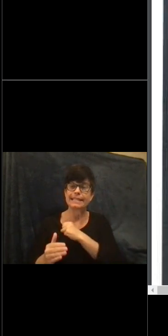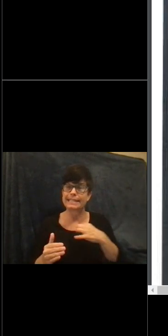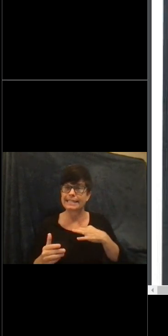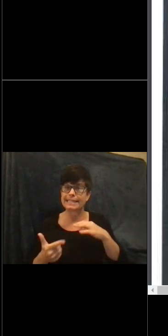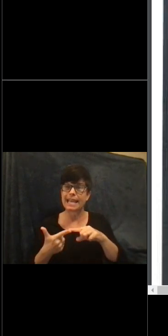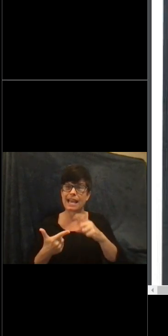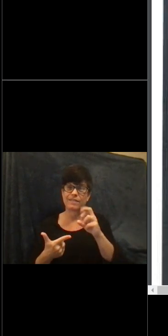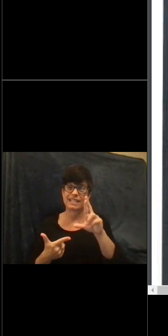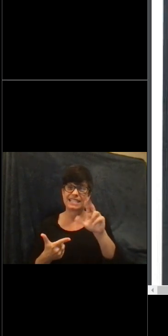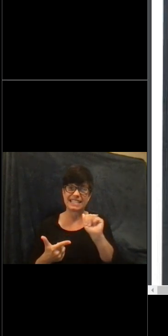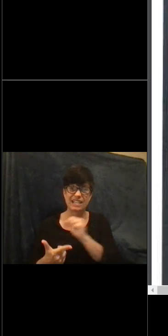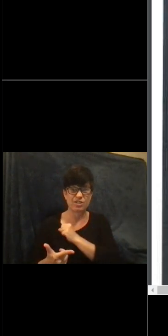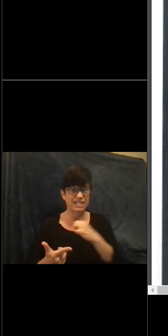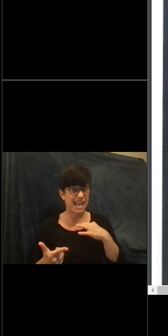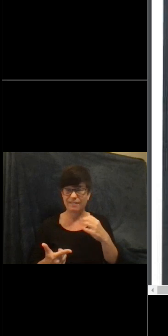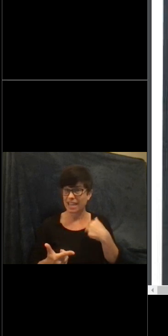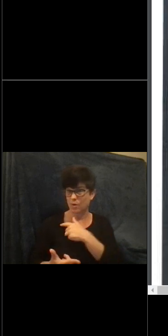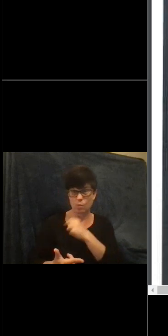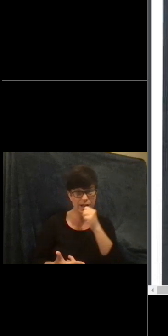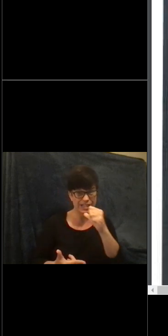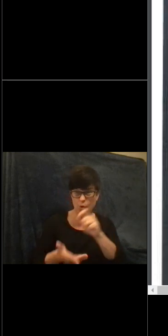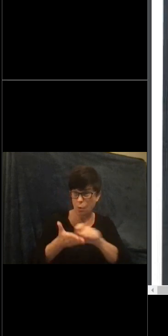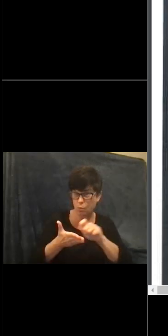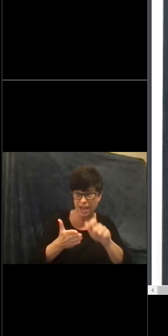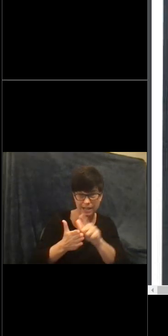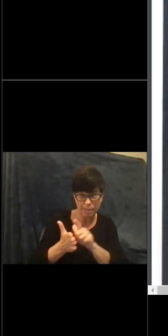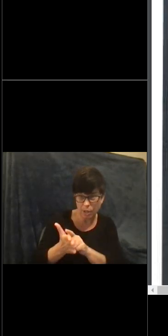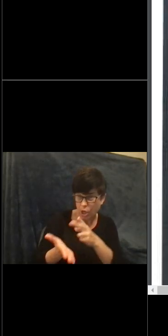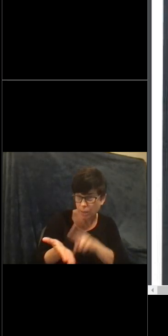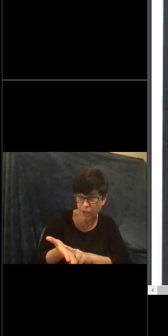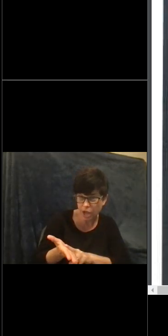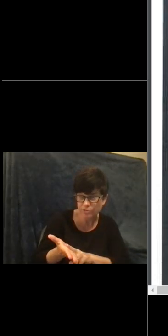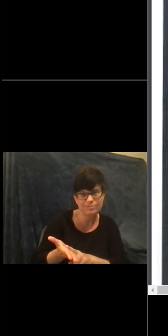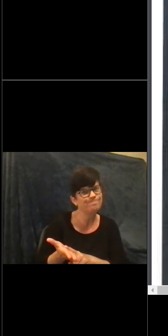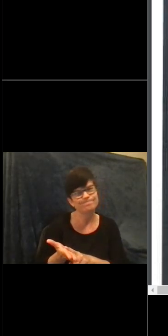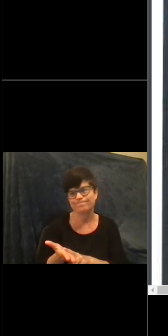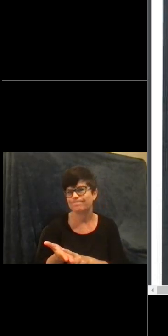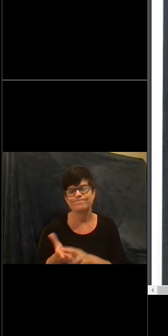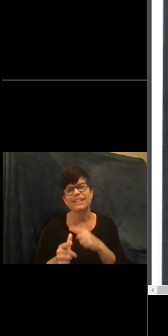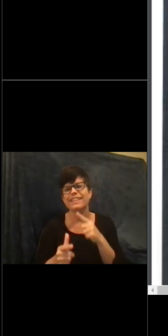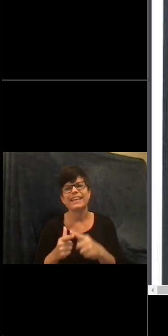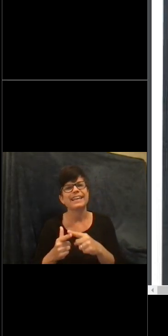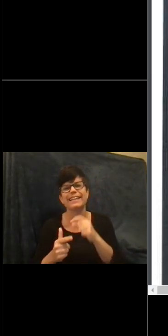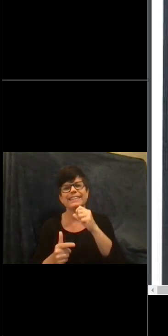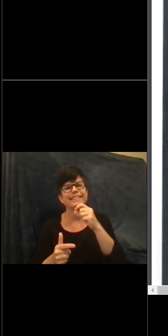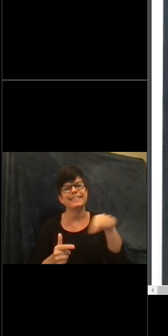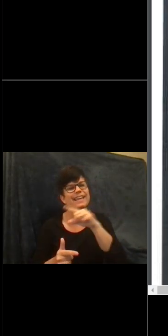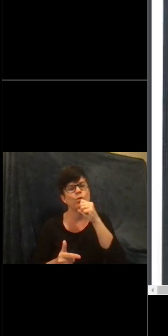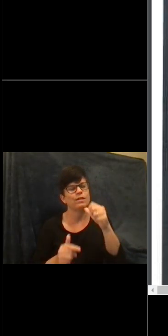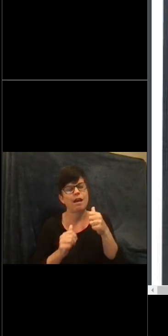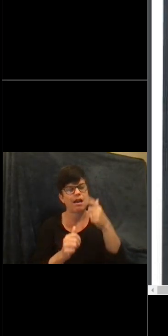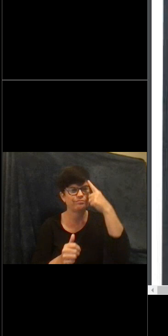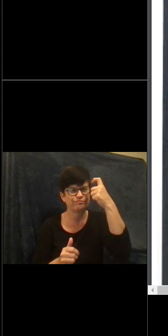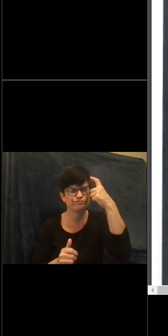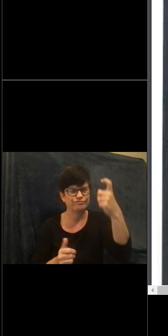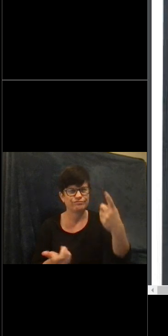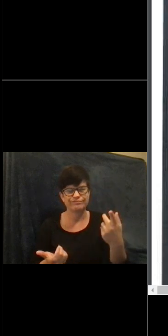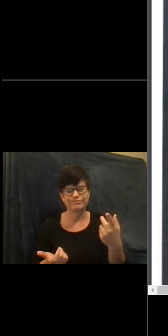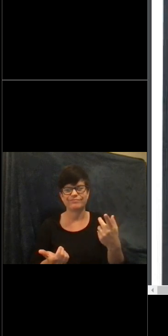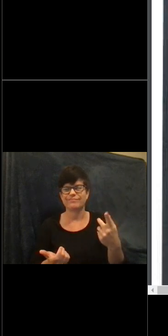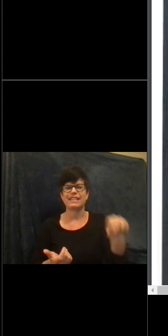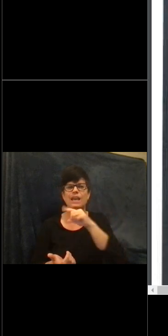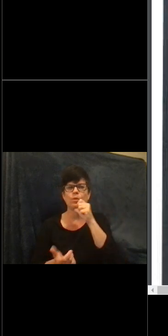nothing legally binded. That doesn't mean anything, because we don't get anything. And then later down the road, it's going to